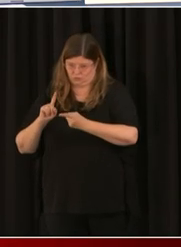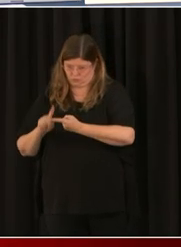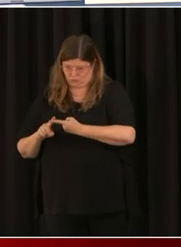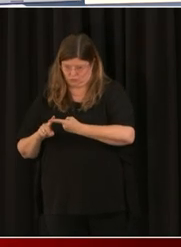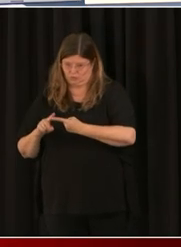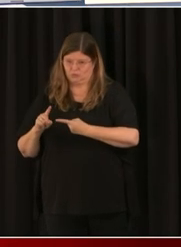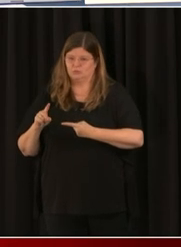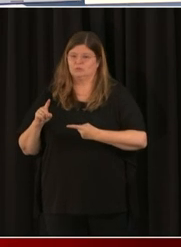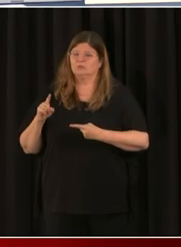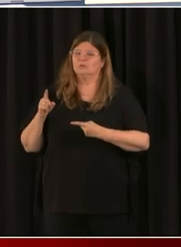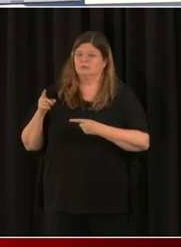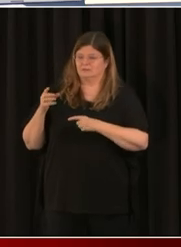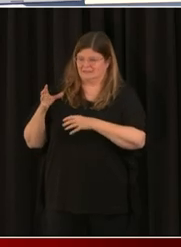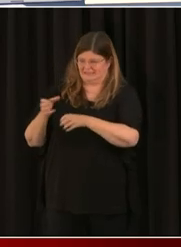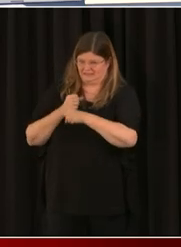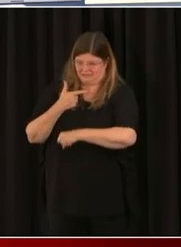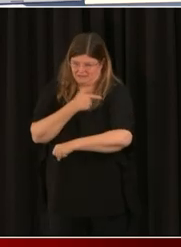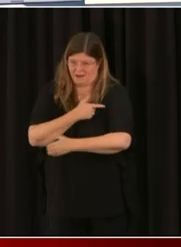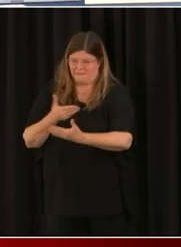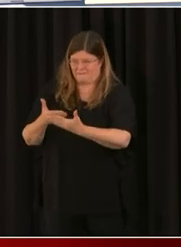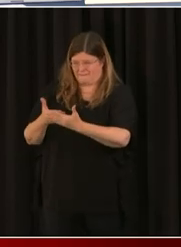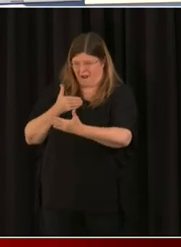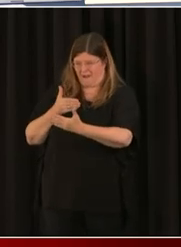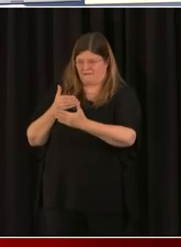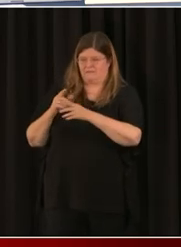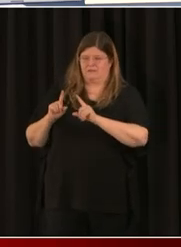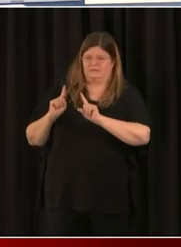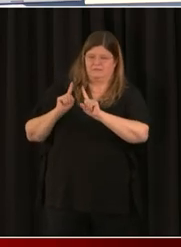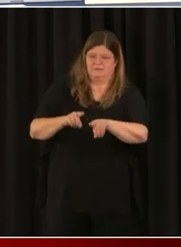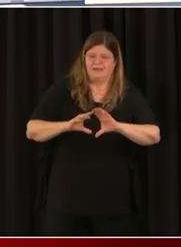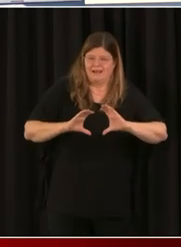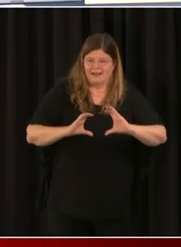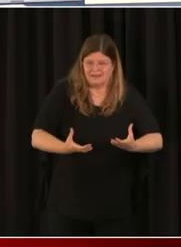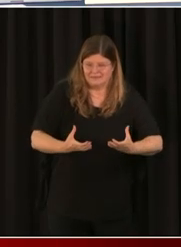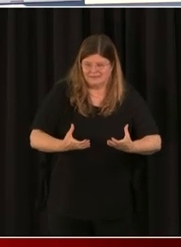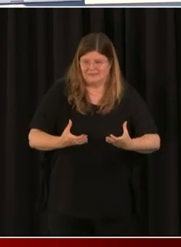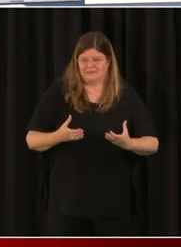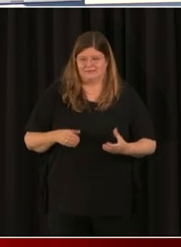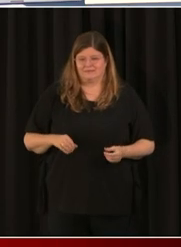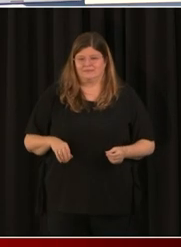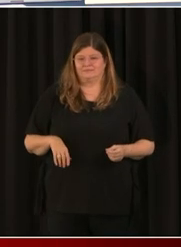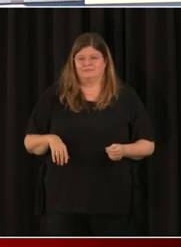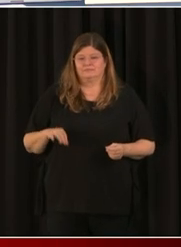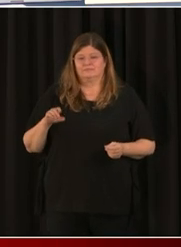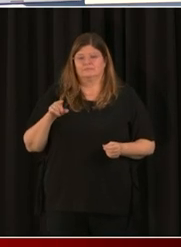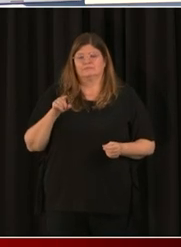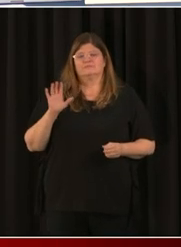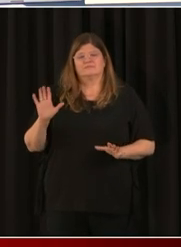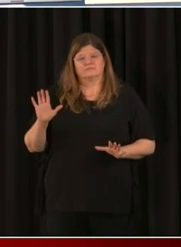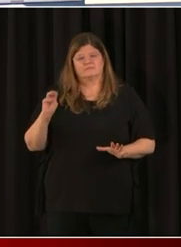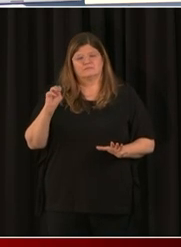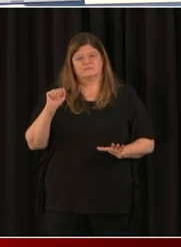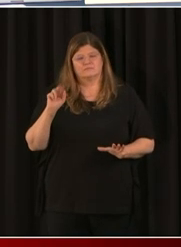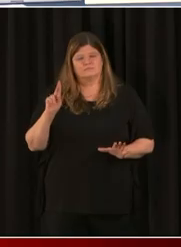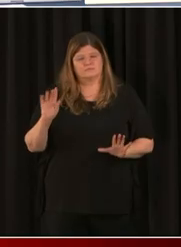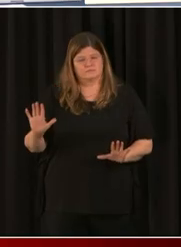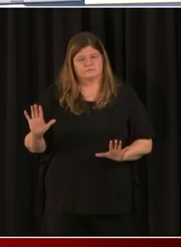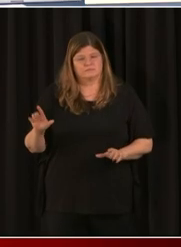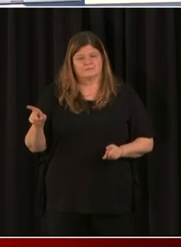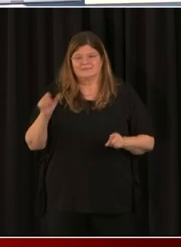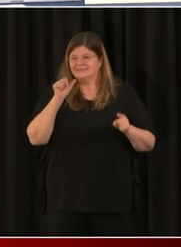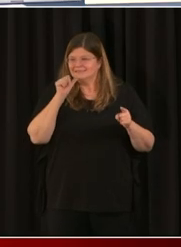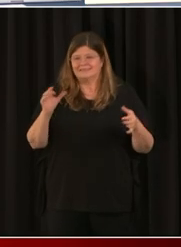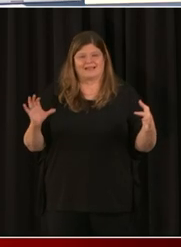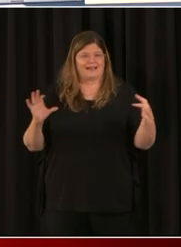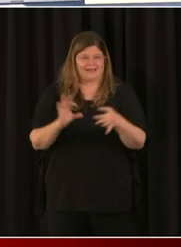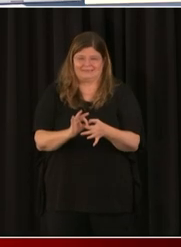the classroom on, some of them at least, on February, I believe, 2nd? So The it's two a aren't- wonderful. Yeah, but the two aren't linked. Thank you. That's my answer. The